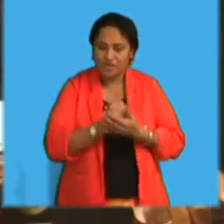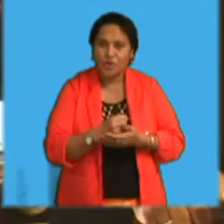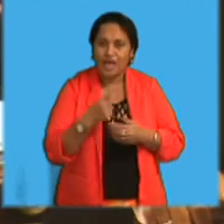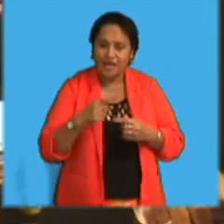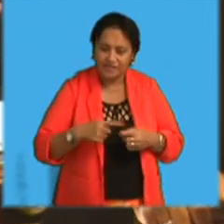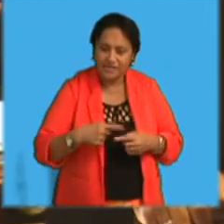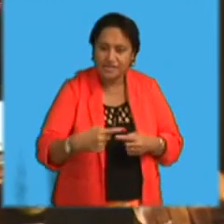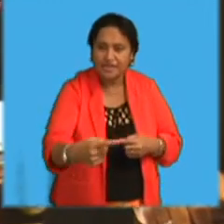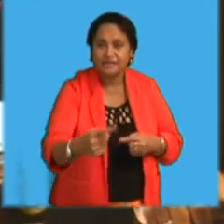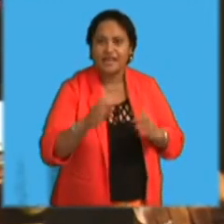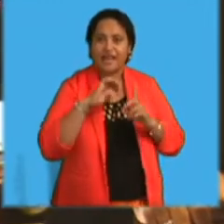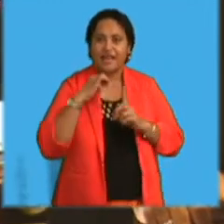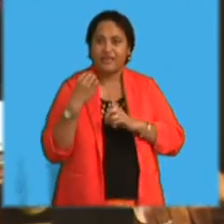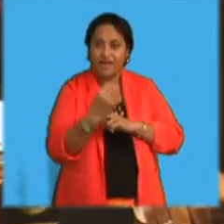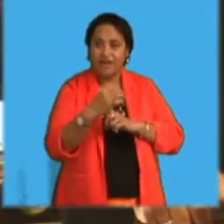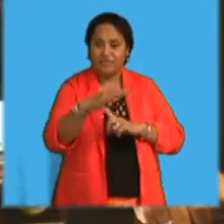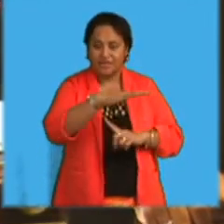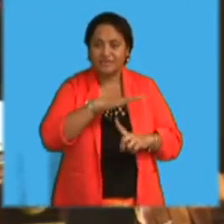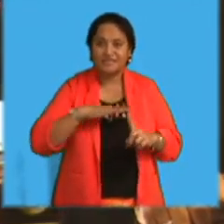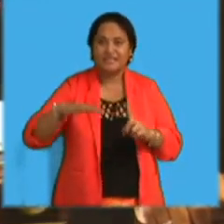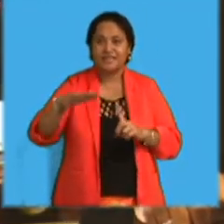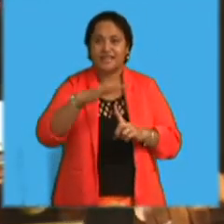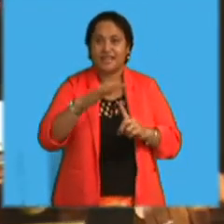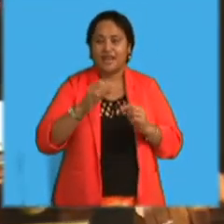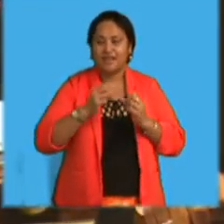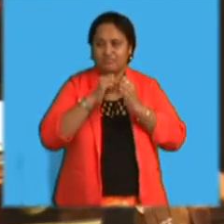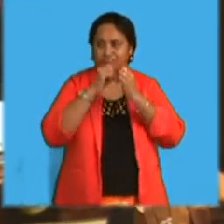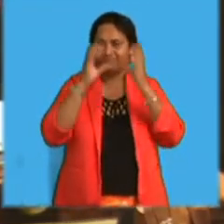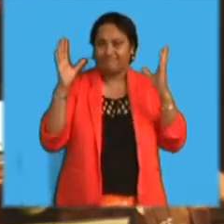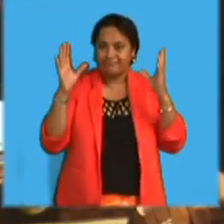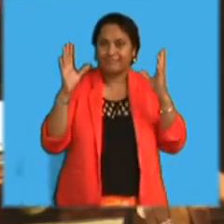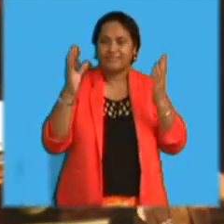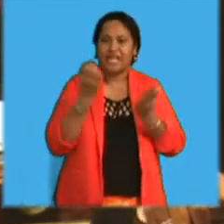and a bright economic future for all Fijians, Madam